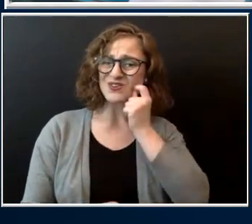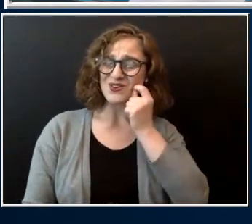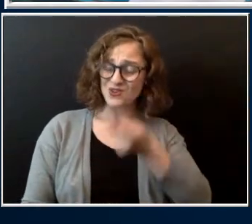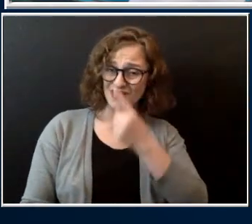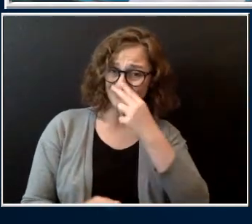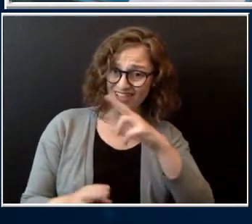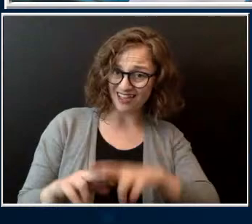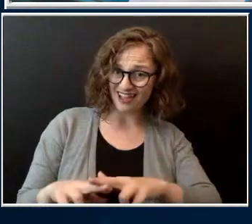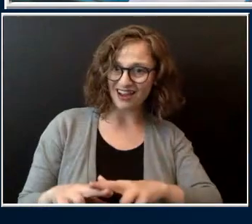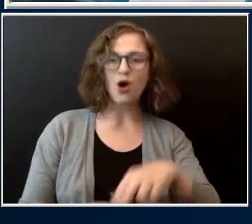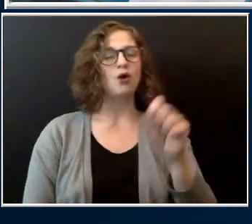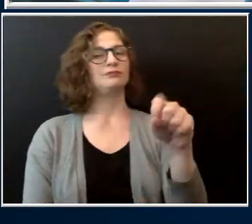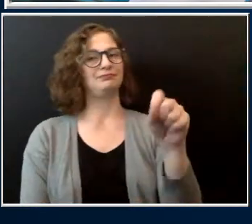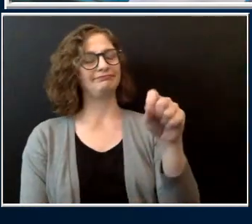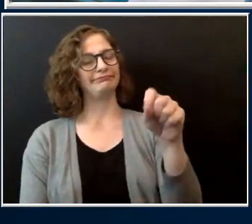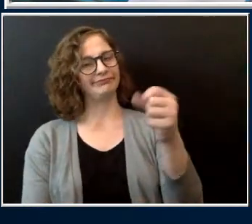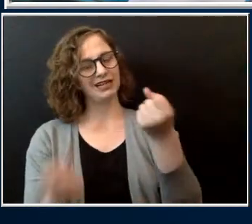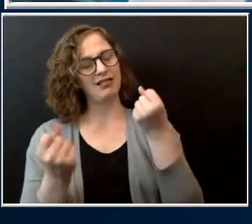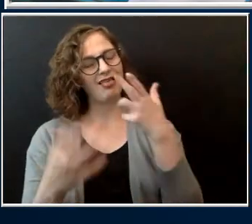Yeah, a lot of fun.